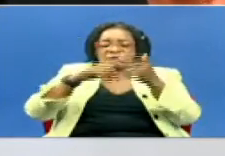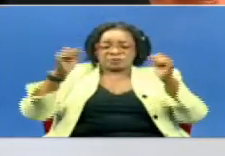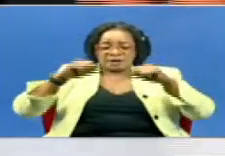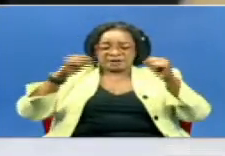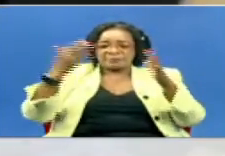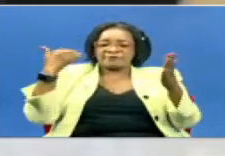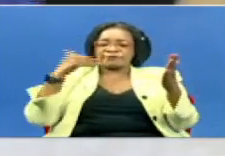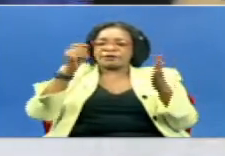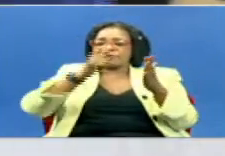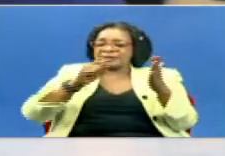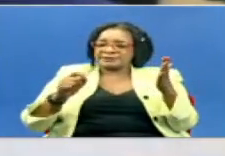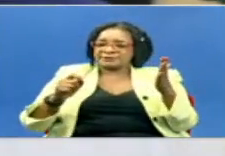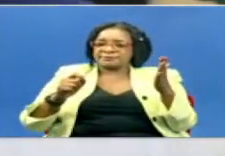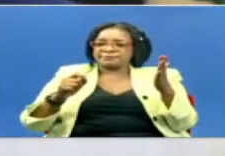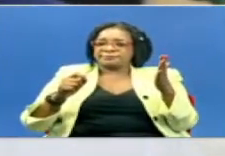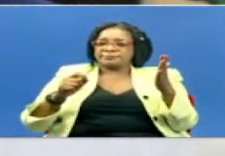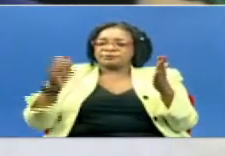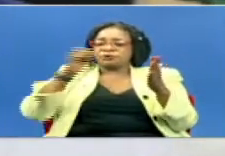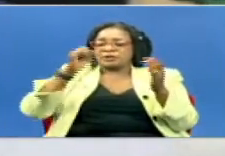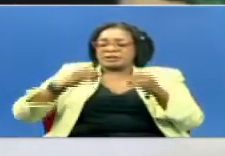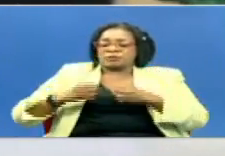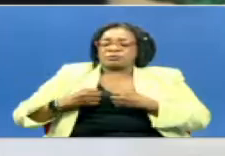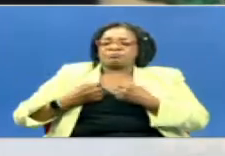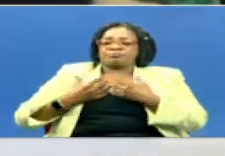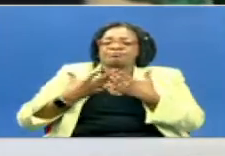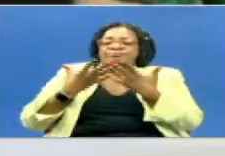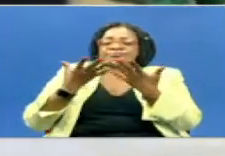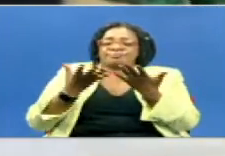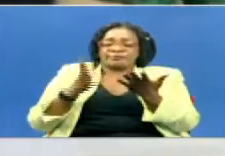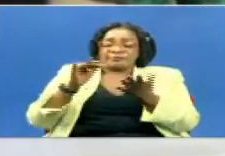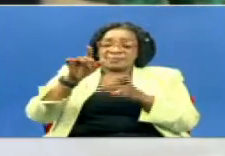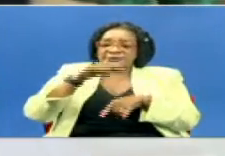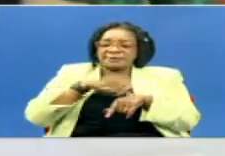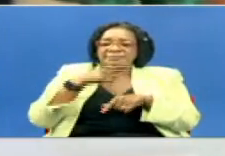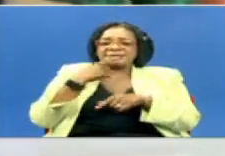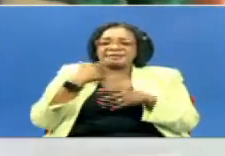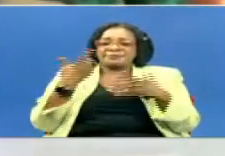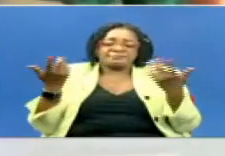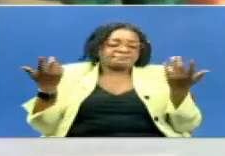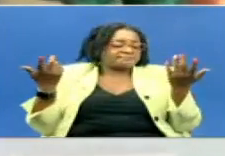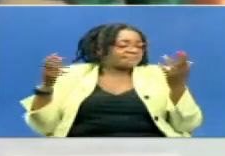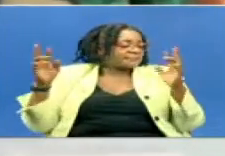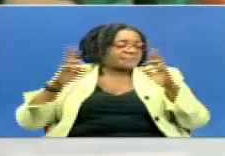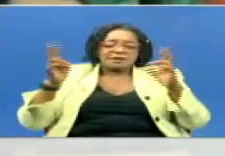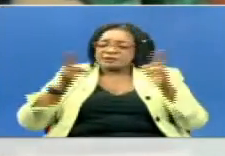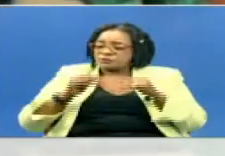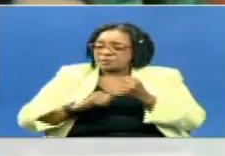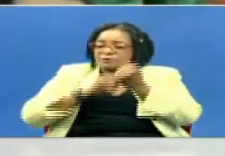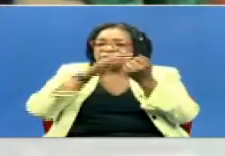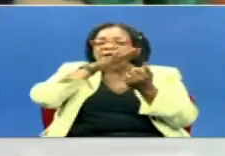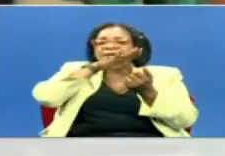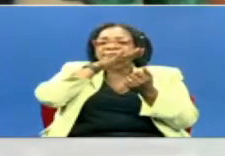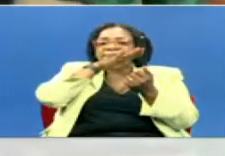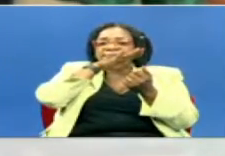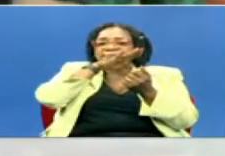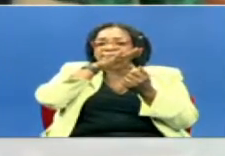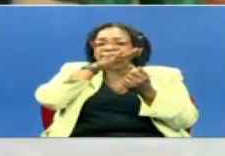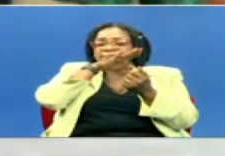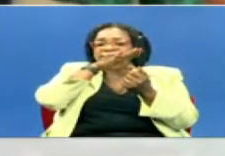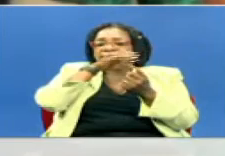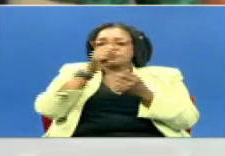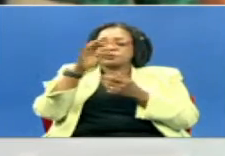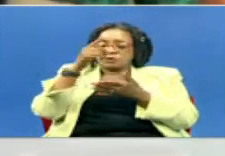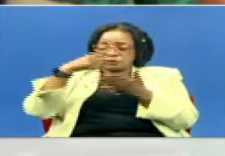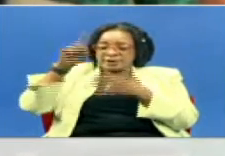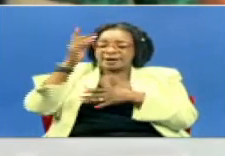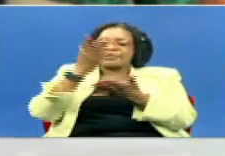writing. So I brought it out of the chest. And from that time I said, I'm ready to support Raila. And it was therefore the right thing